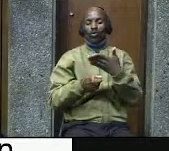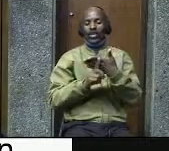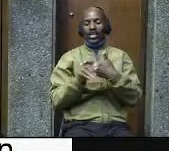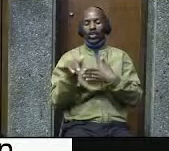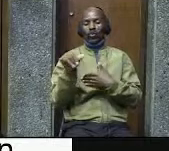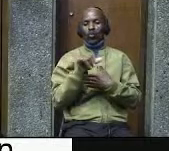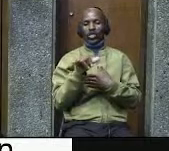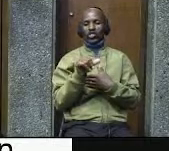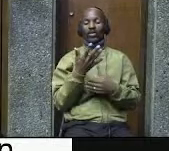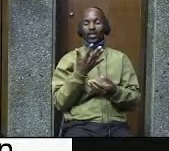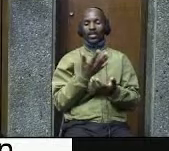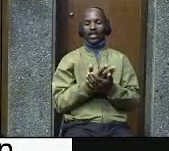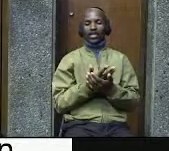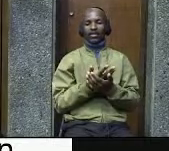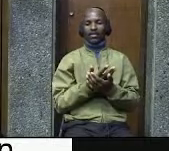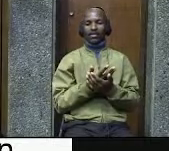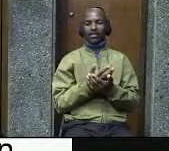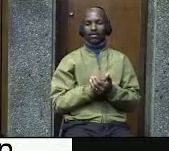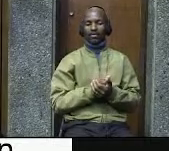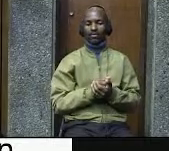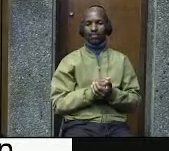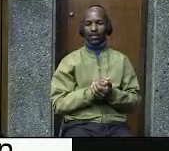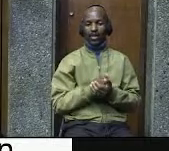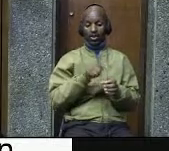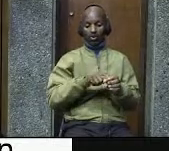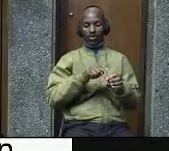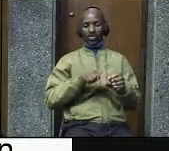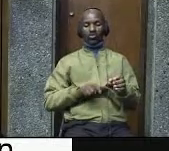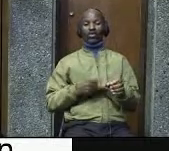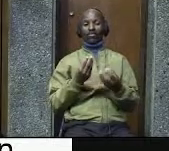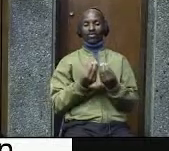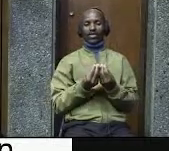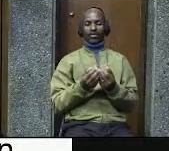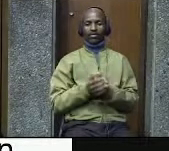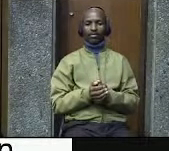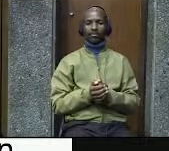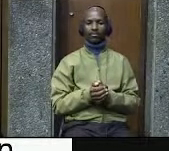which they can withdraw an expropriation.